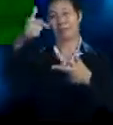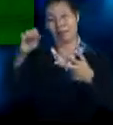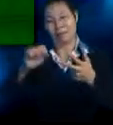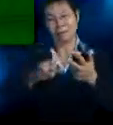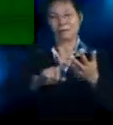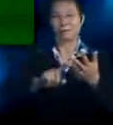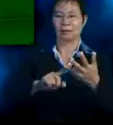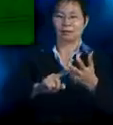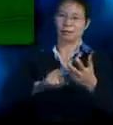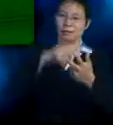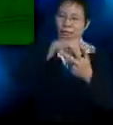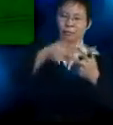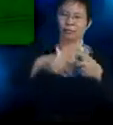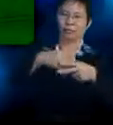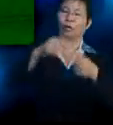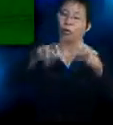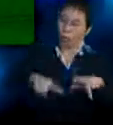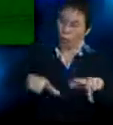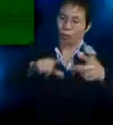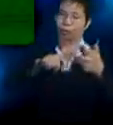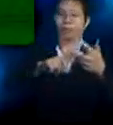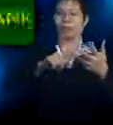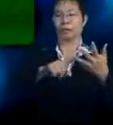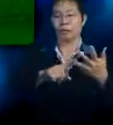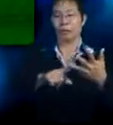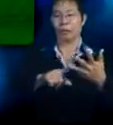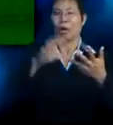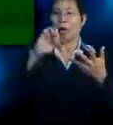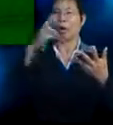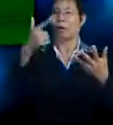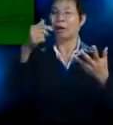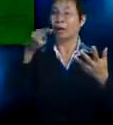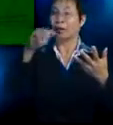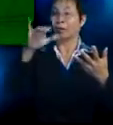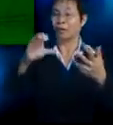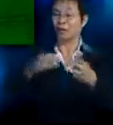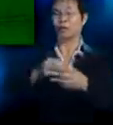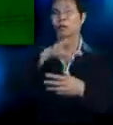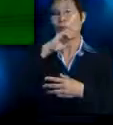gas, wood, and organic waste.